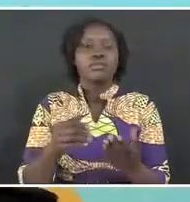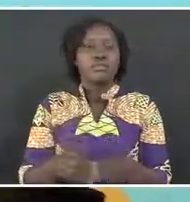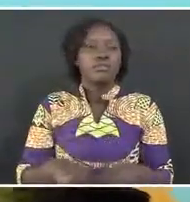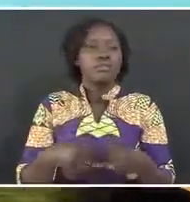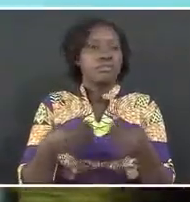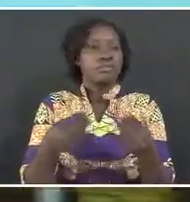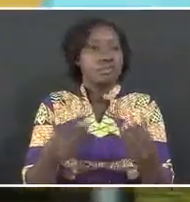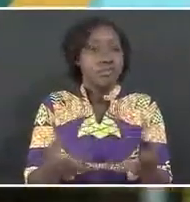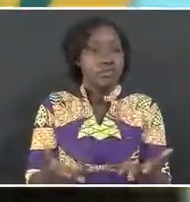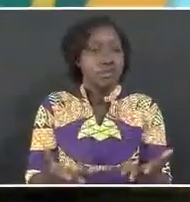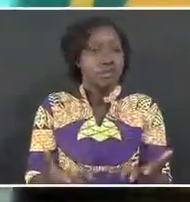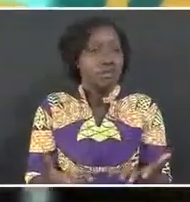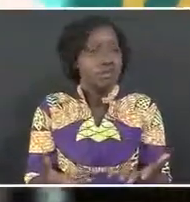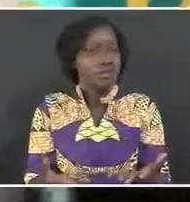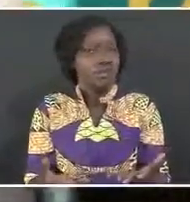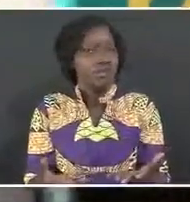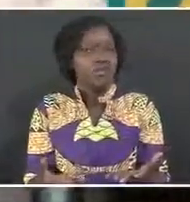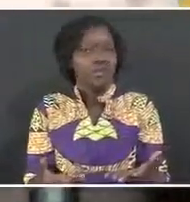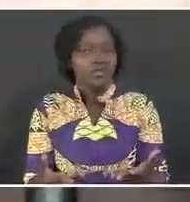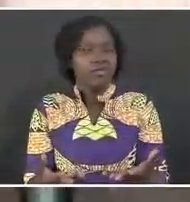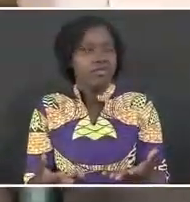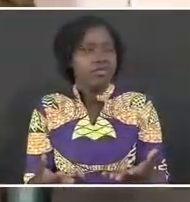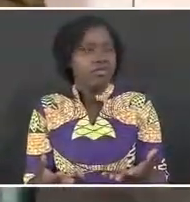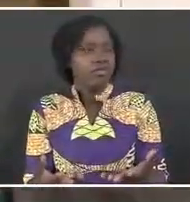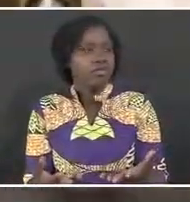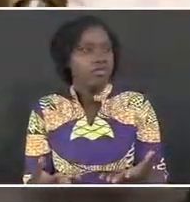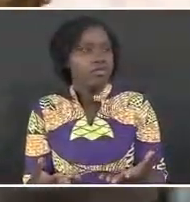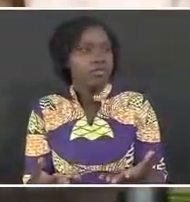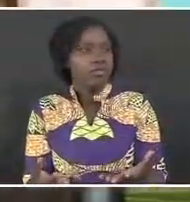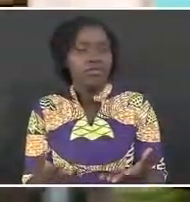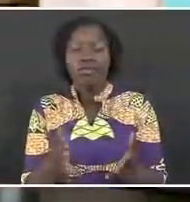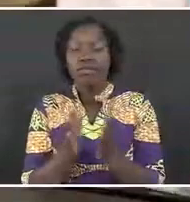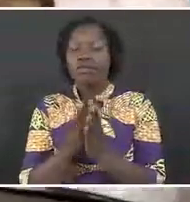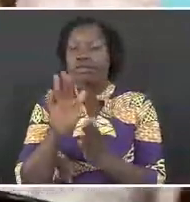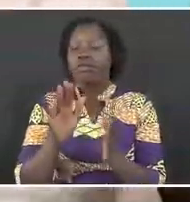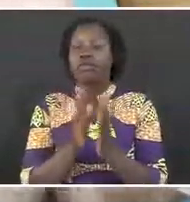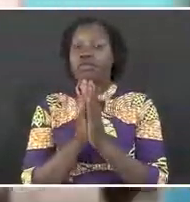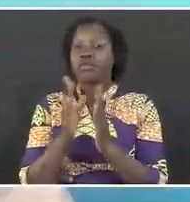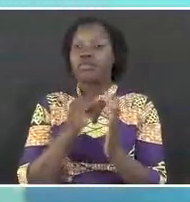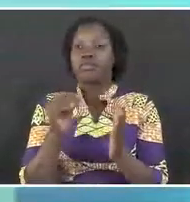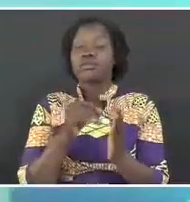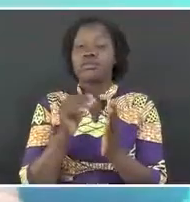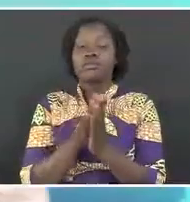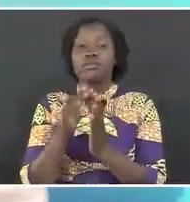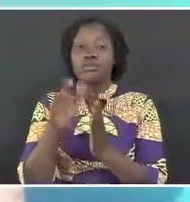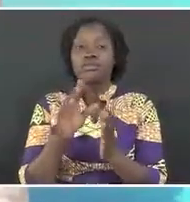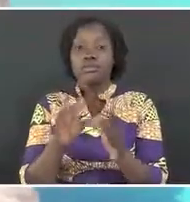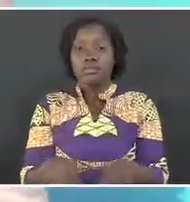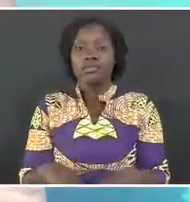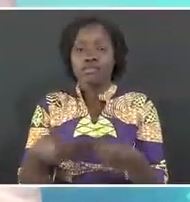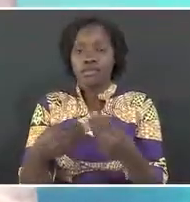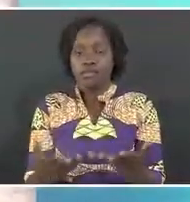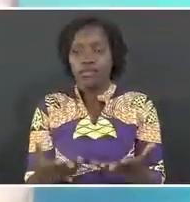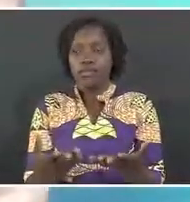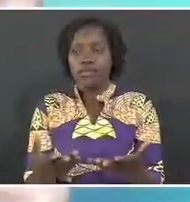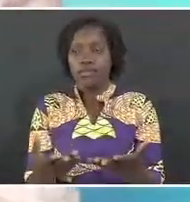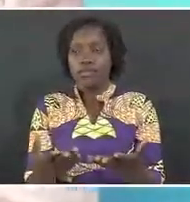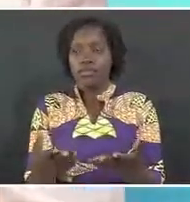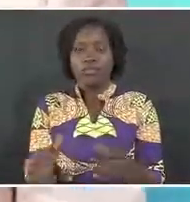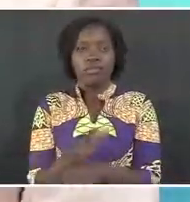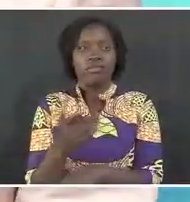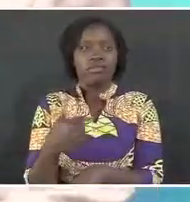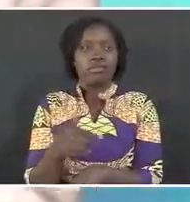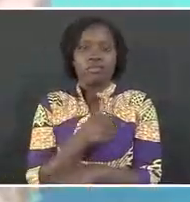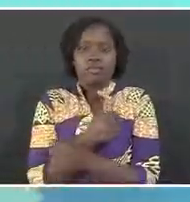kwa sadaka. You know, with your prayers and with your bounties. And most of